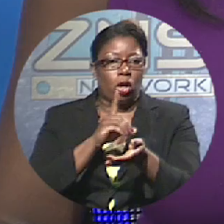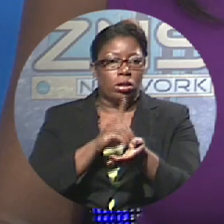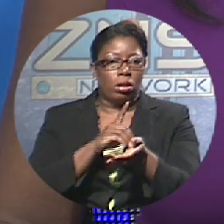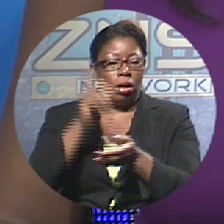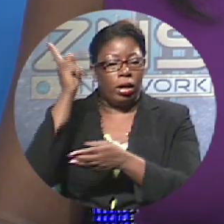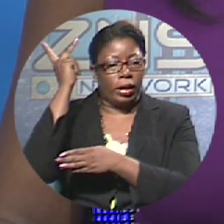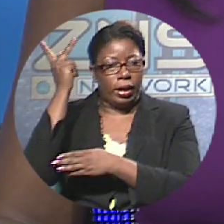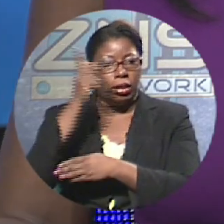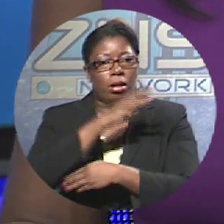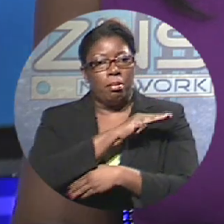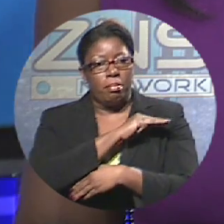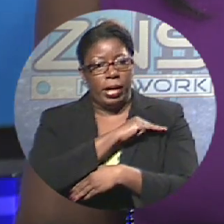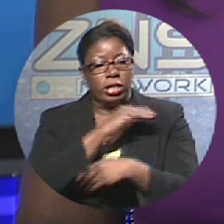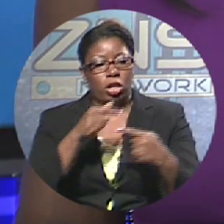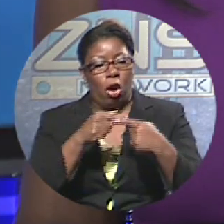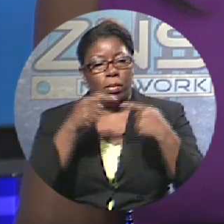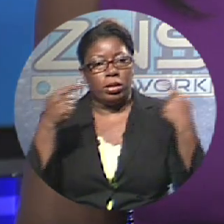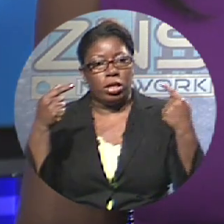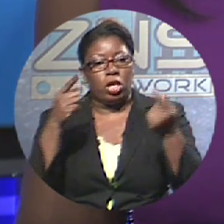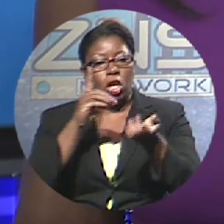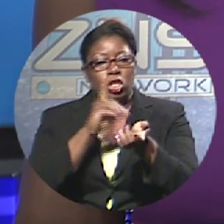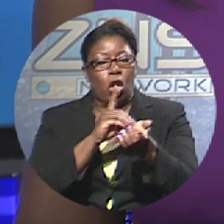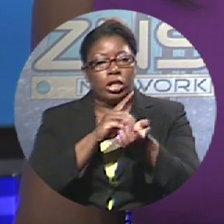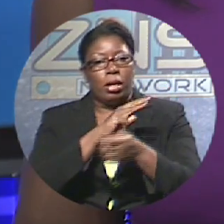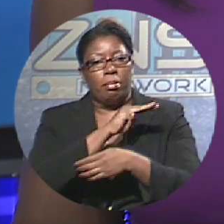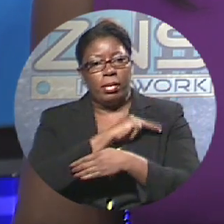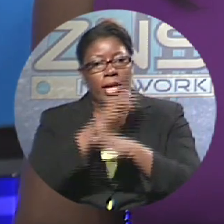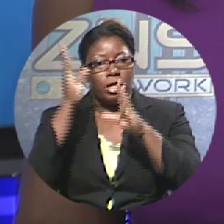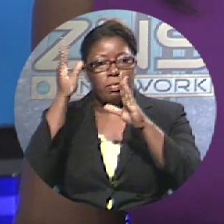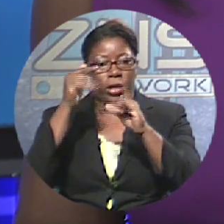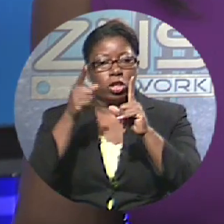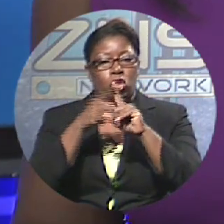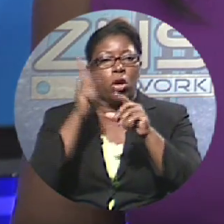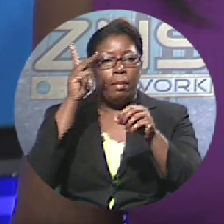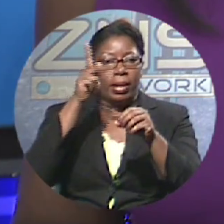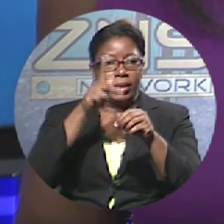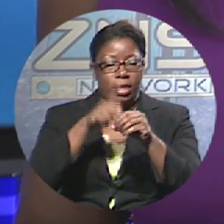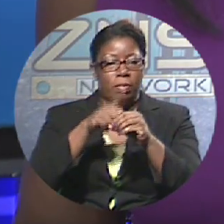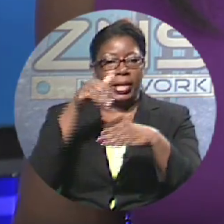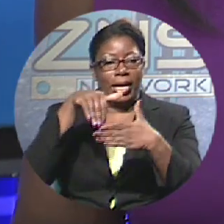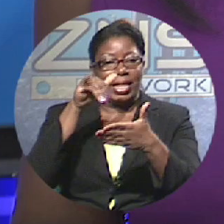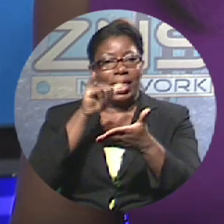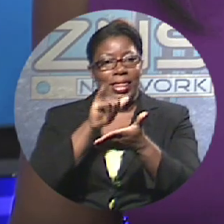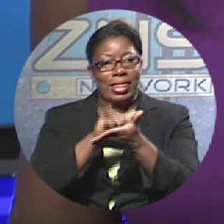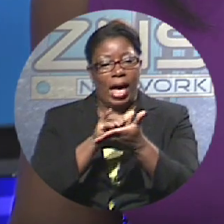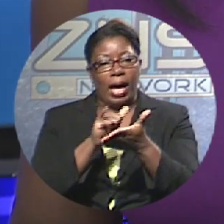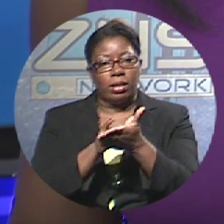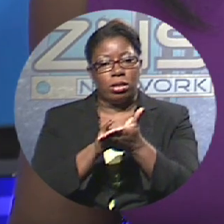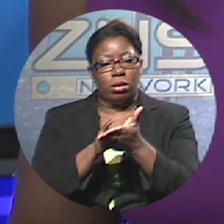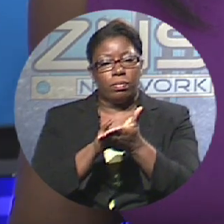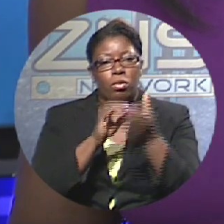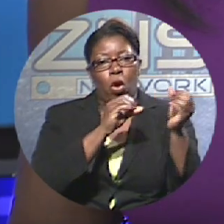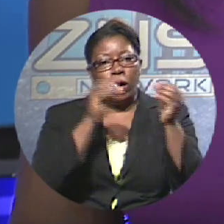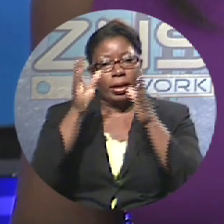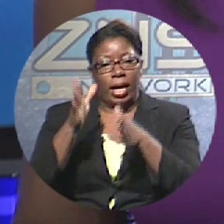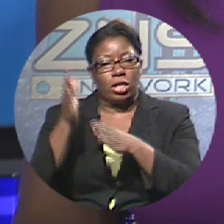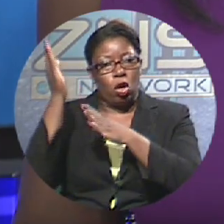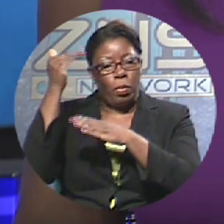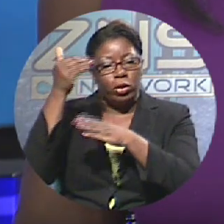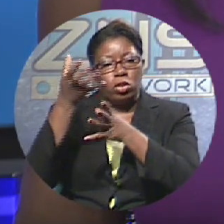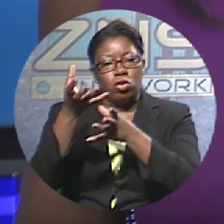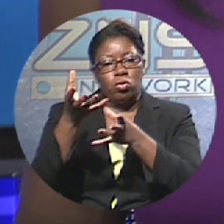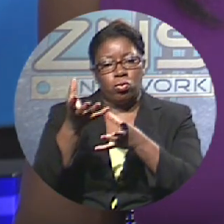Kendall Major, and Opposition Leader Dr. Hubert Minnis are expected to participate. Organizers are hoping the event will draw the